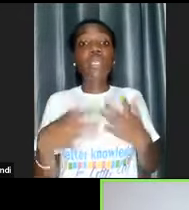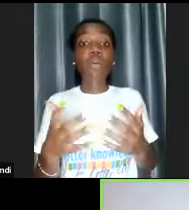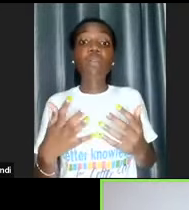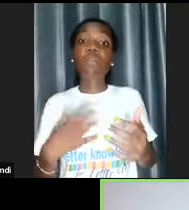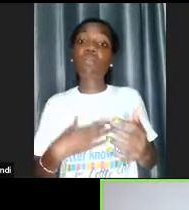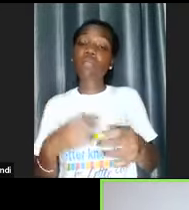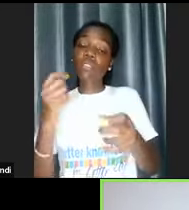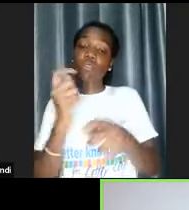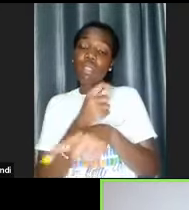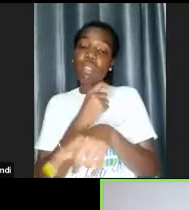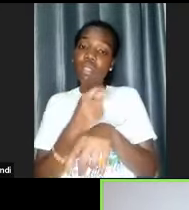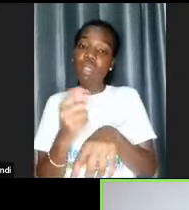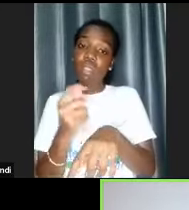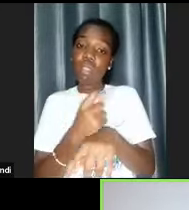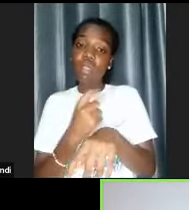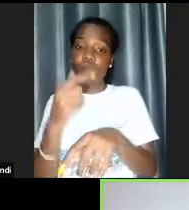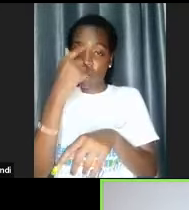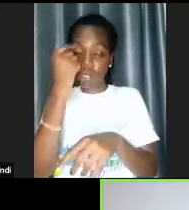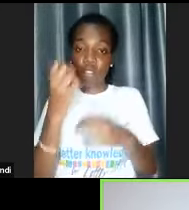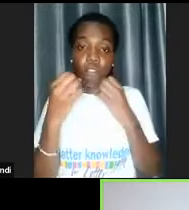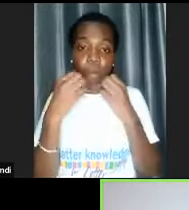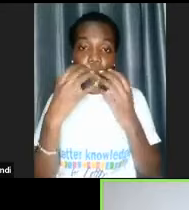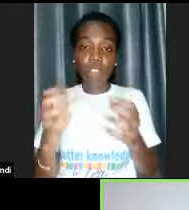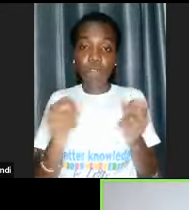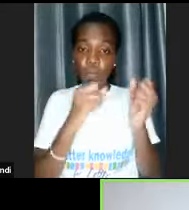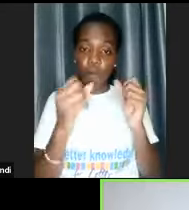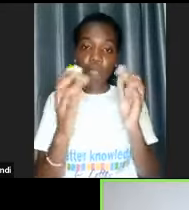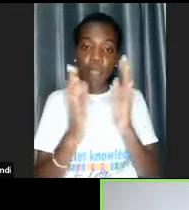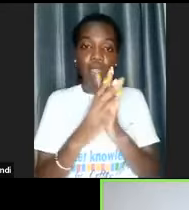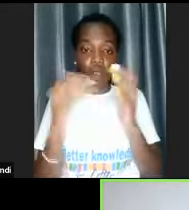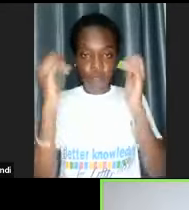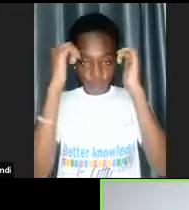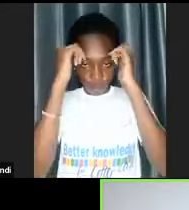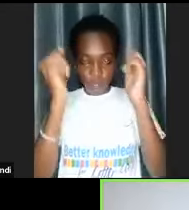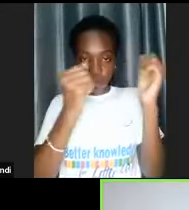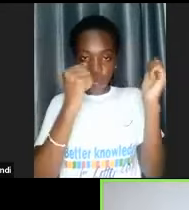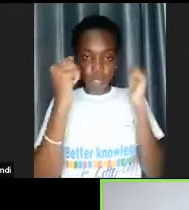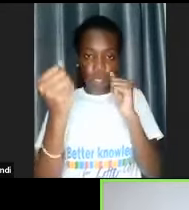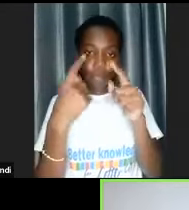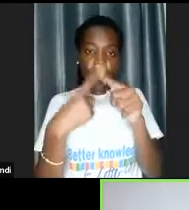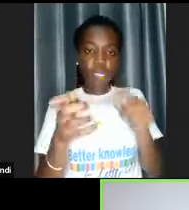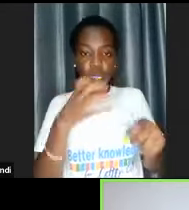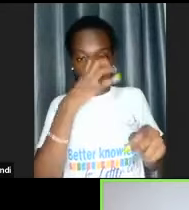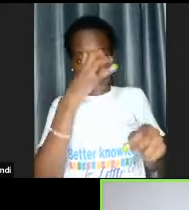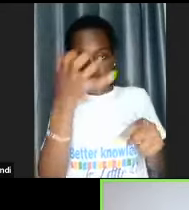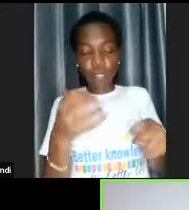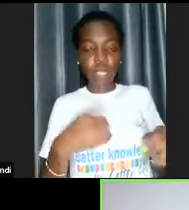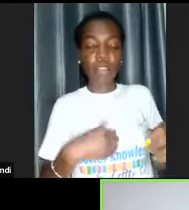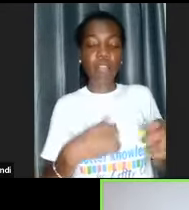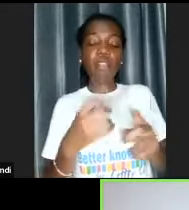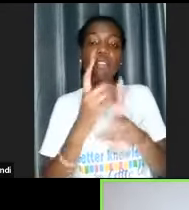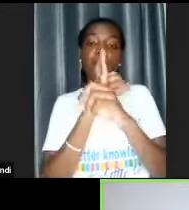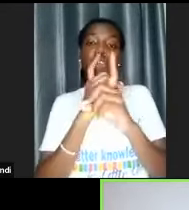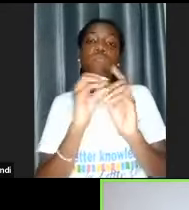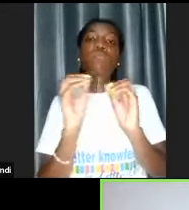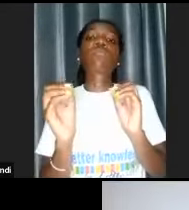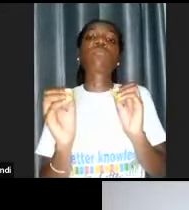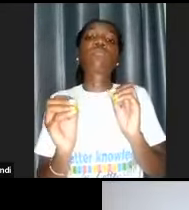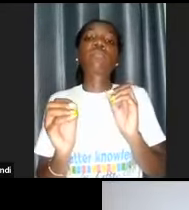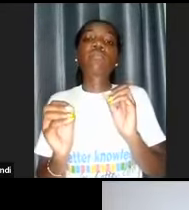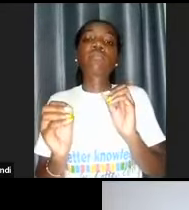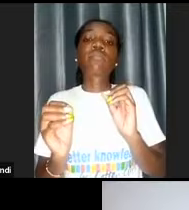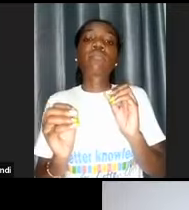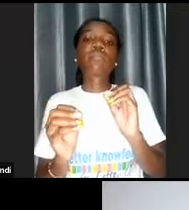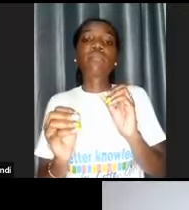believe information is power and knowledge is power, but ignorance has no defense. So I see the purpose in there,